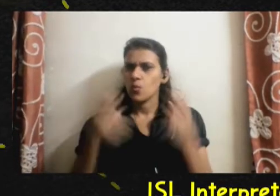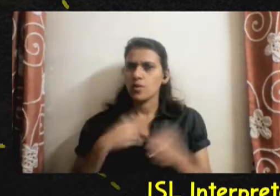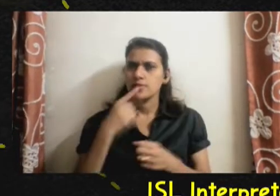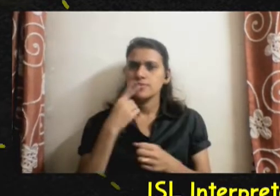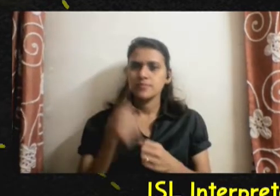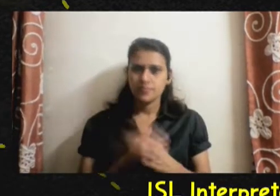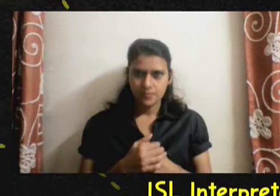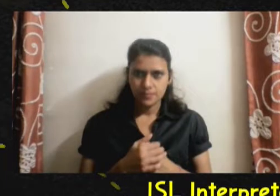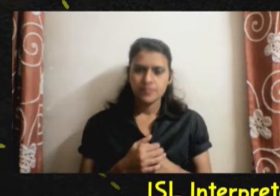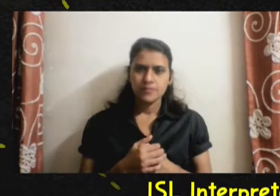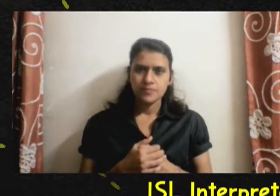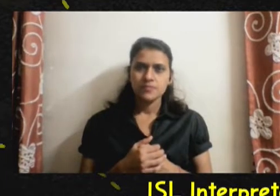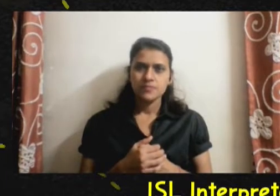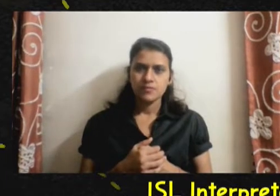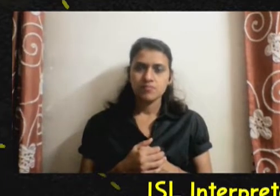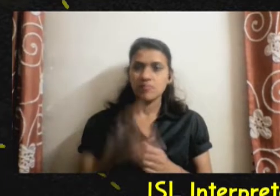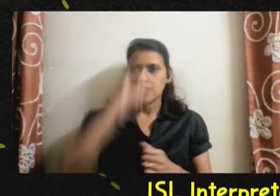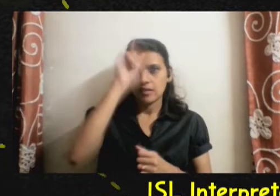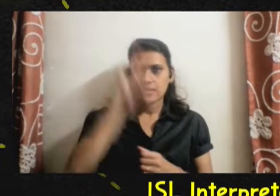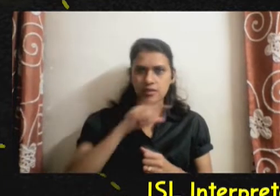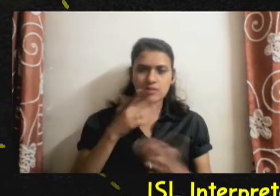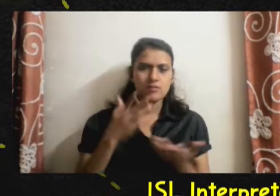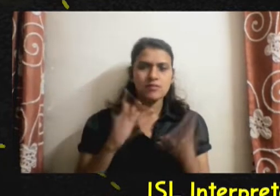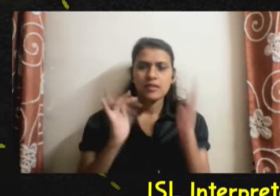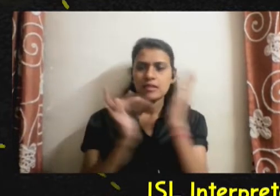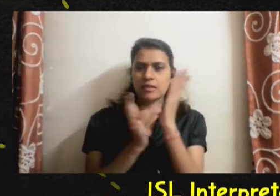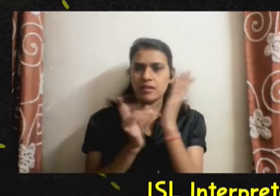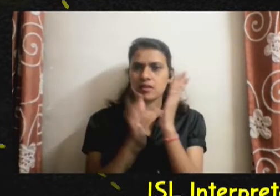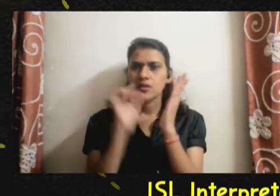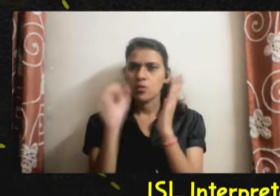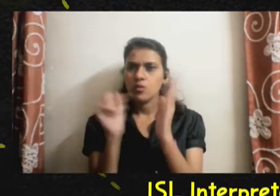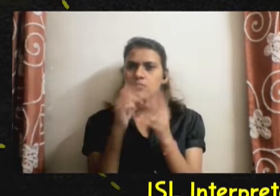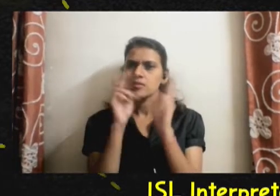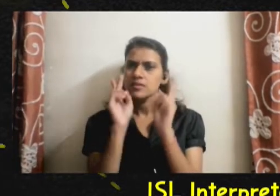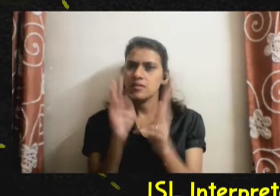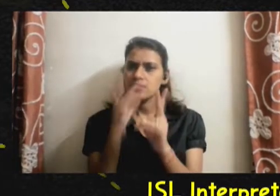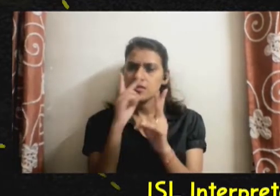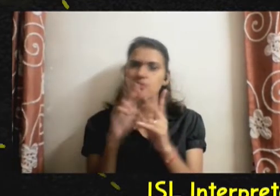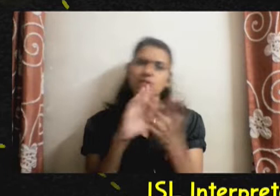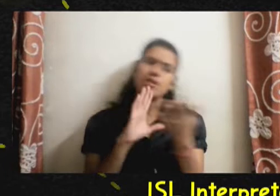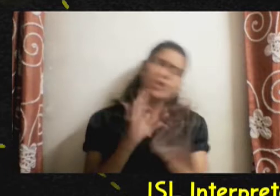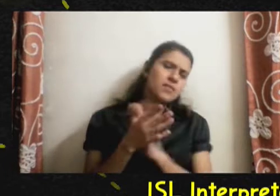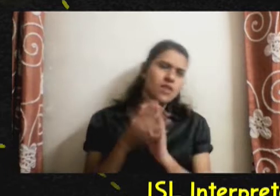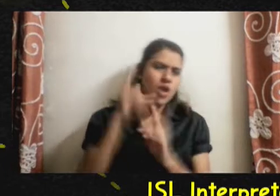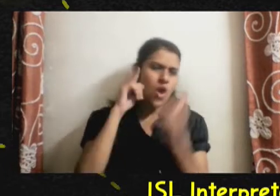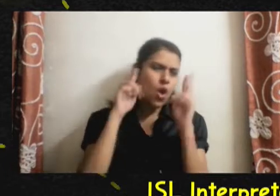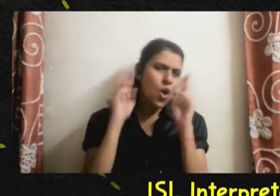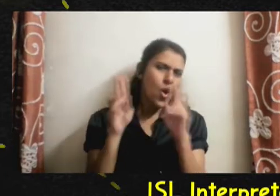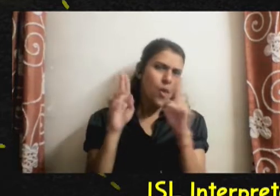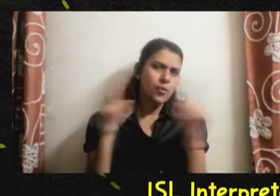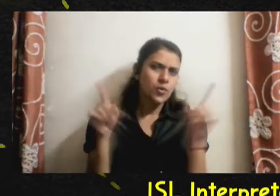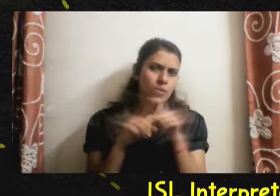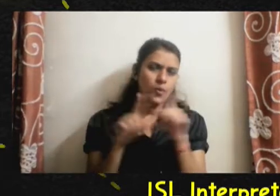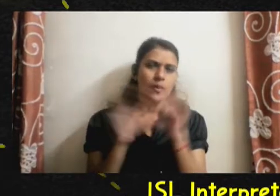this tendency in the online or the tech world to kind of immediately assume that you're kind of doing a